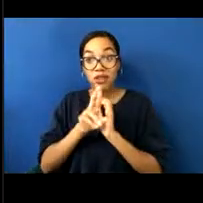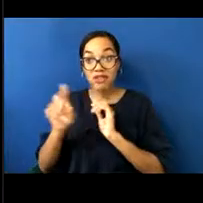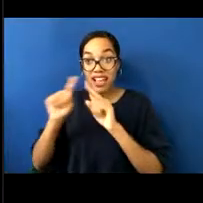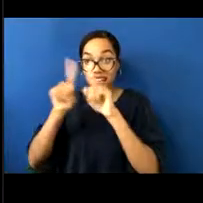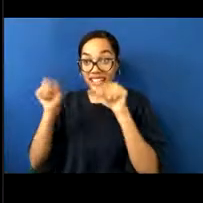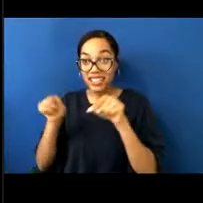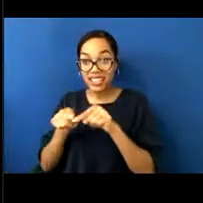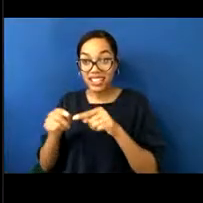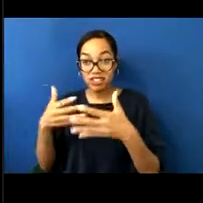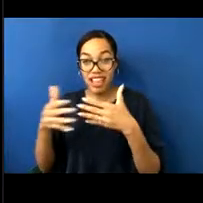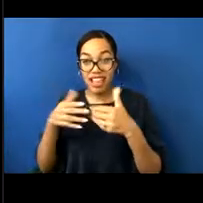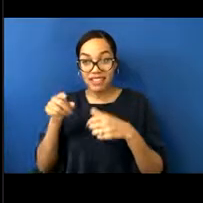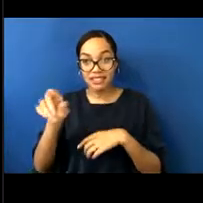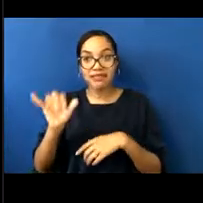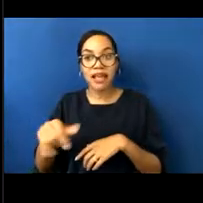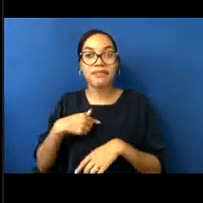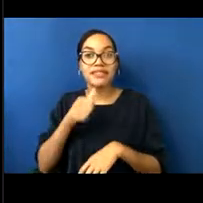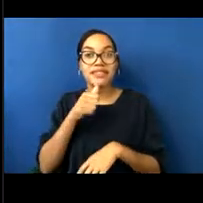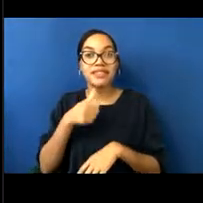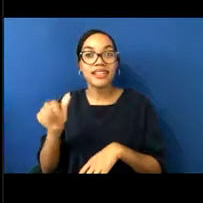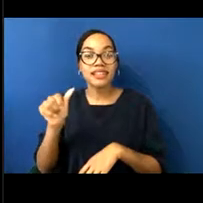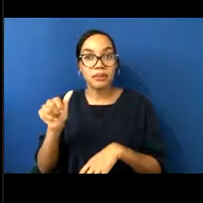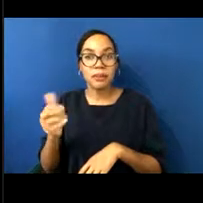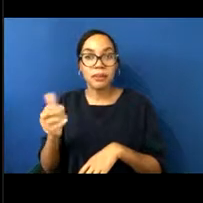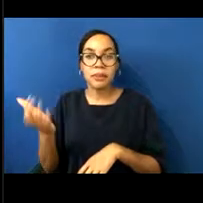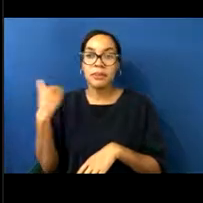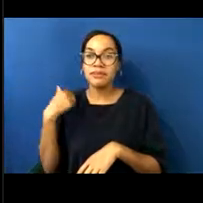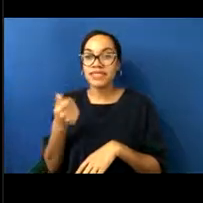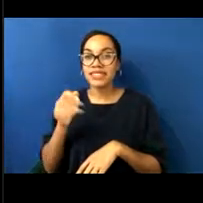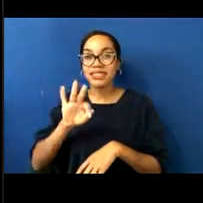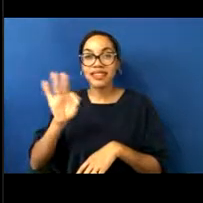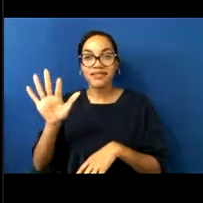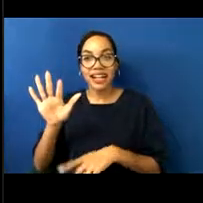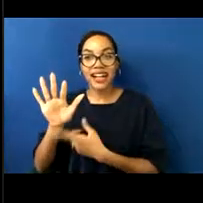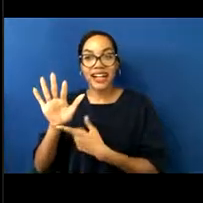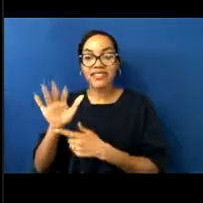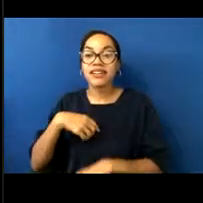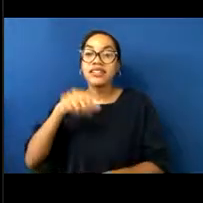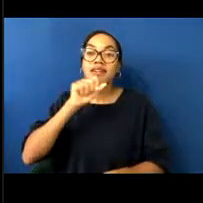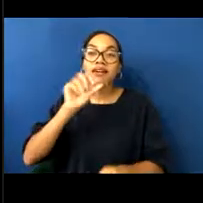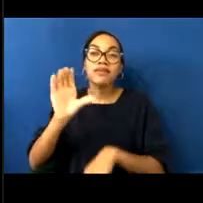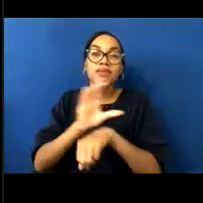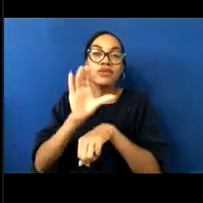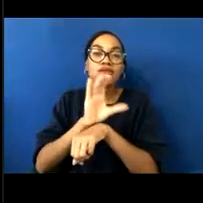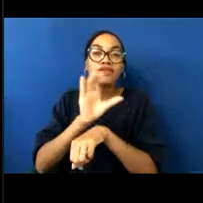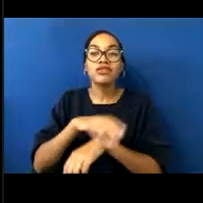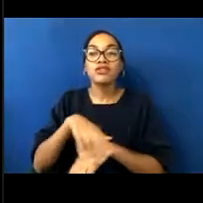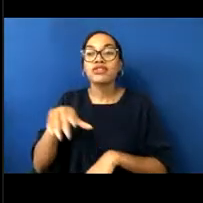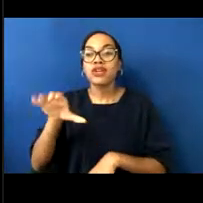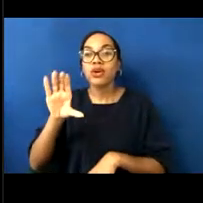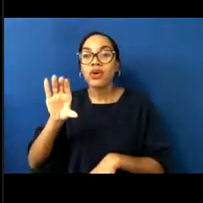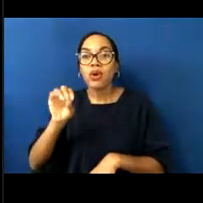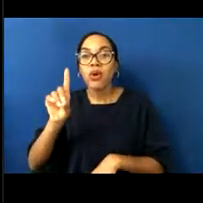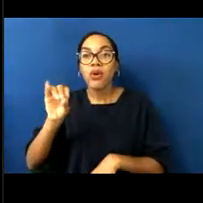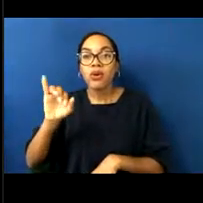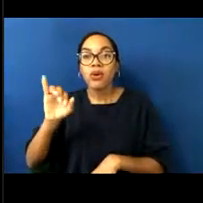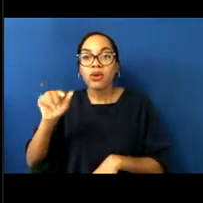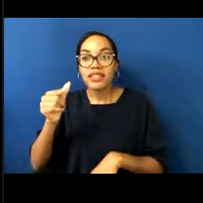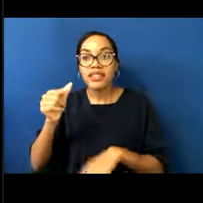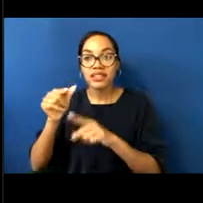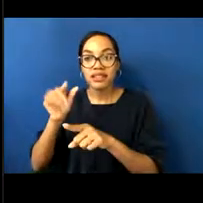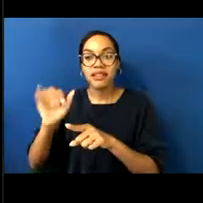in 1985, and I had a love for computers and coding. That's an old Apple IIe machine, which